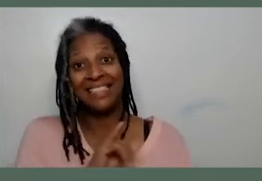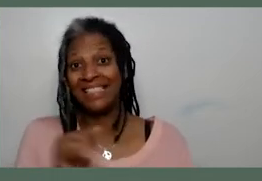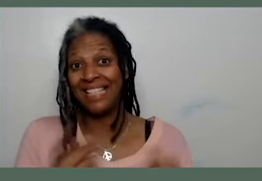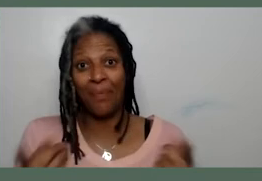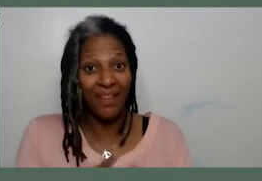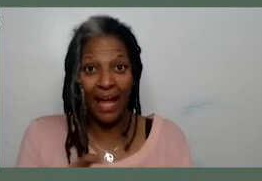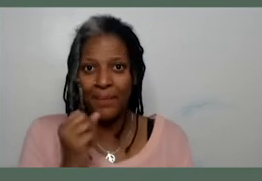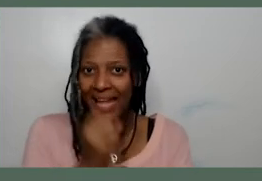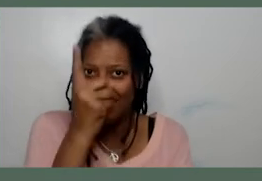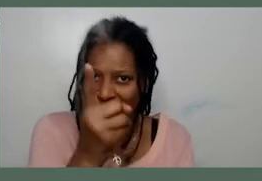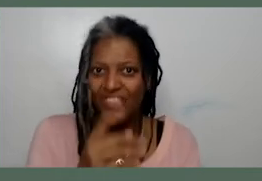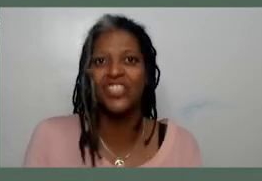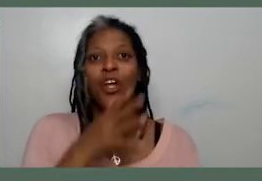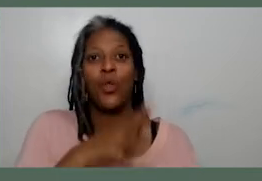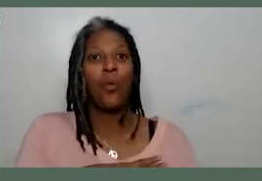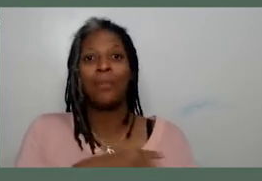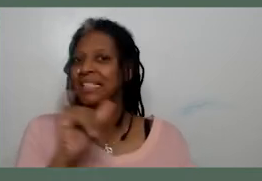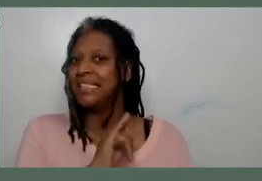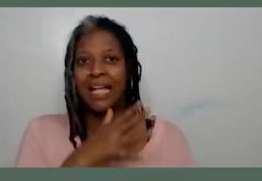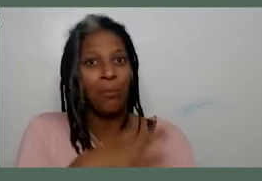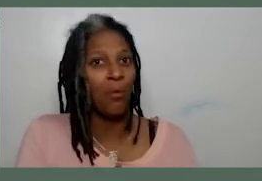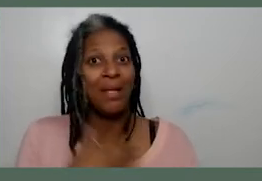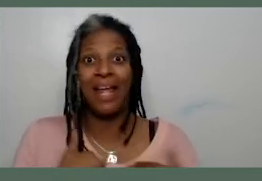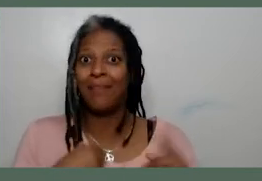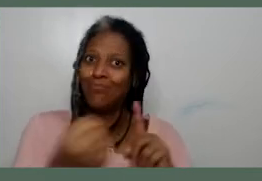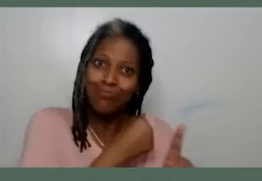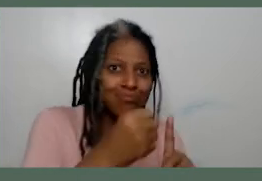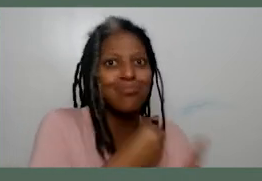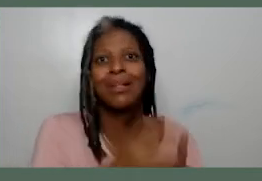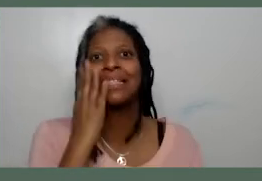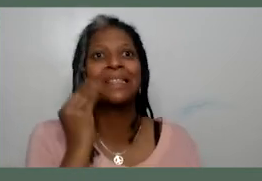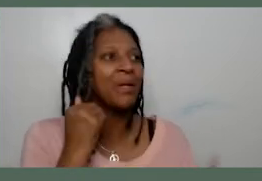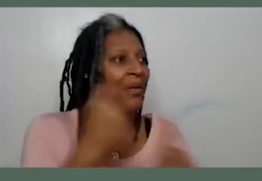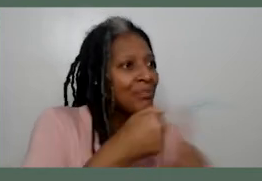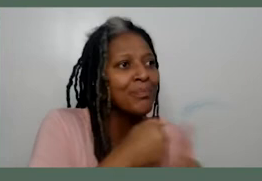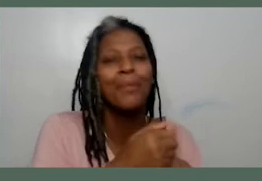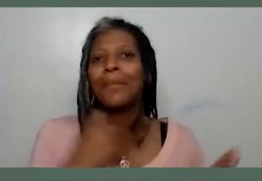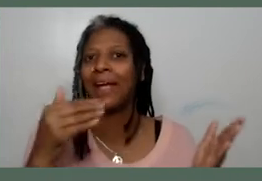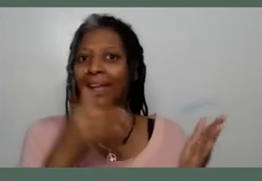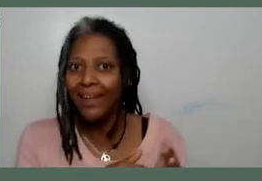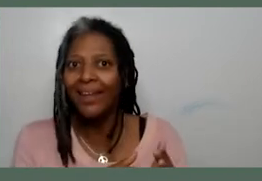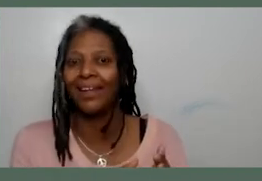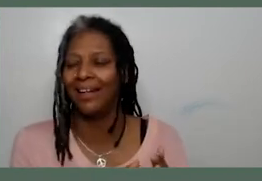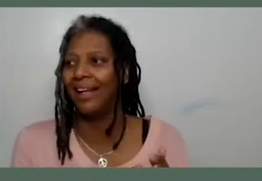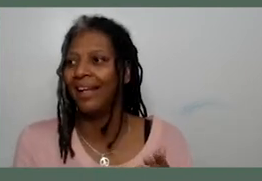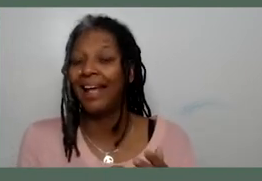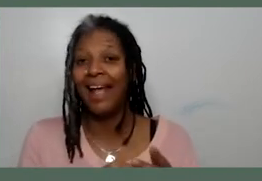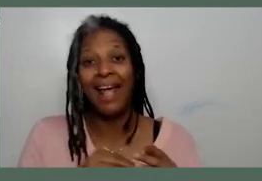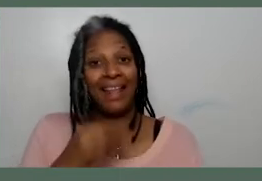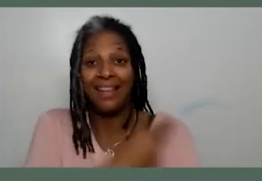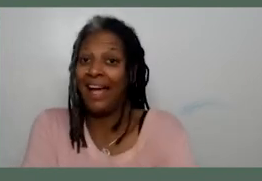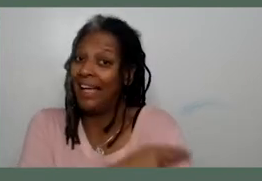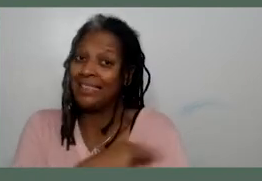being mindful that, like, whatever intersectionality, whatever way that you're interacting with survivors of trauma